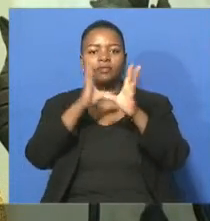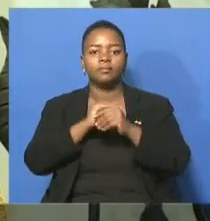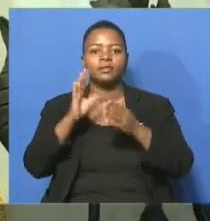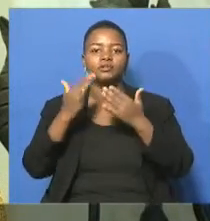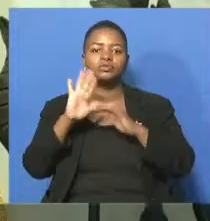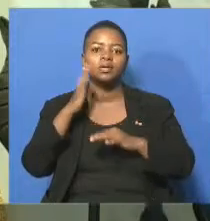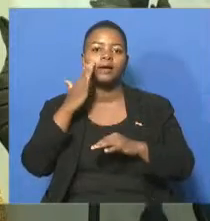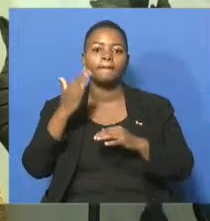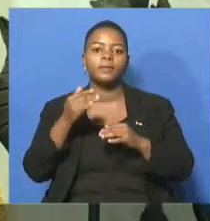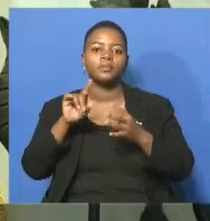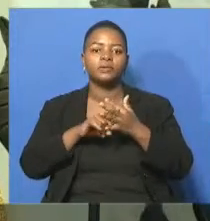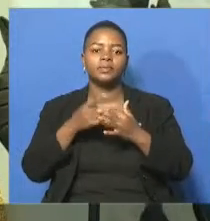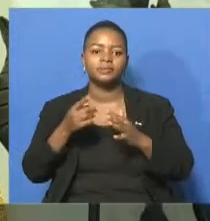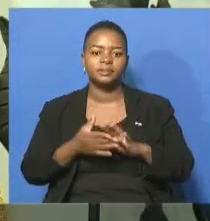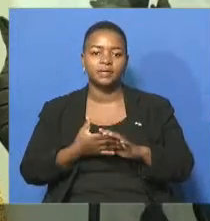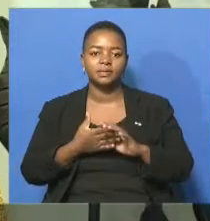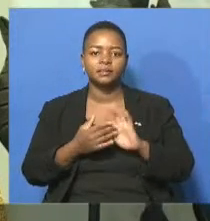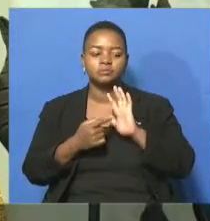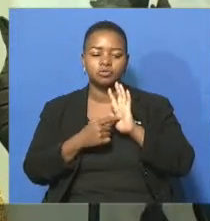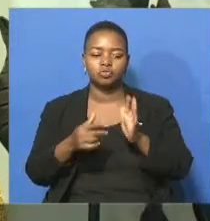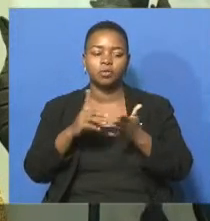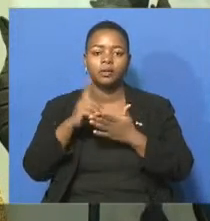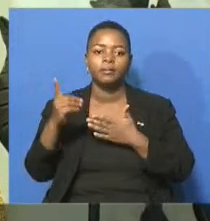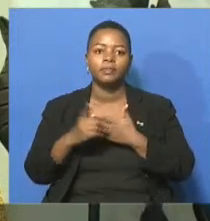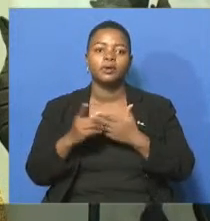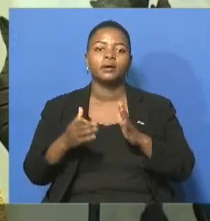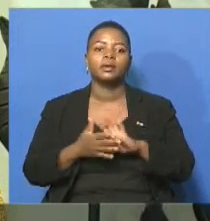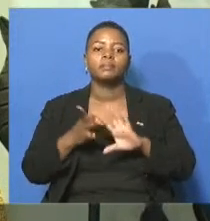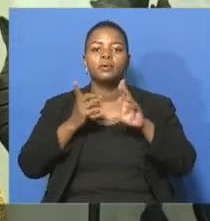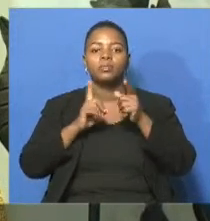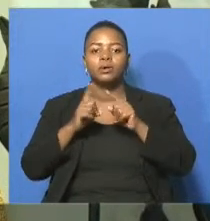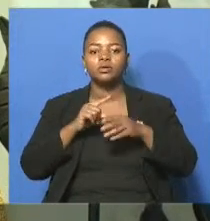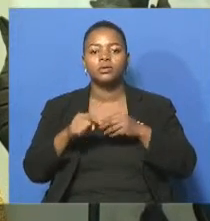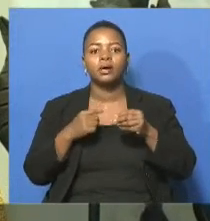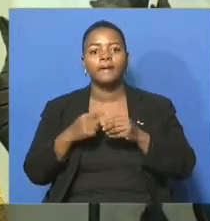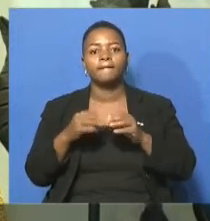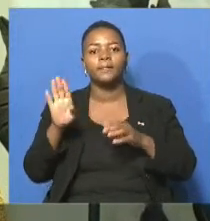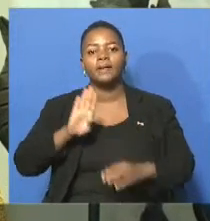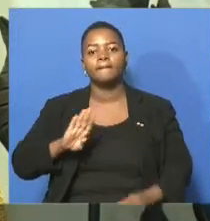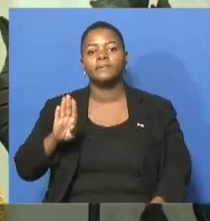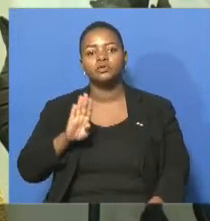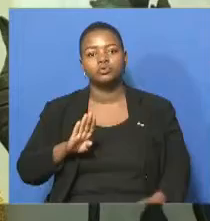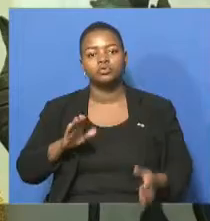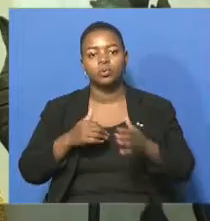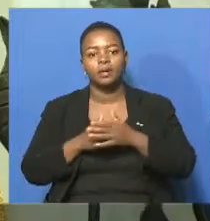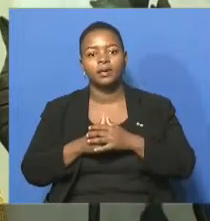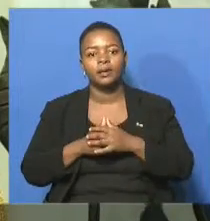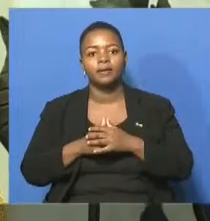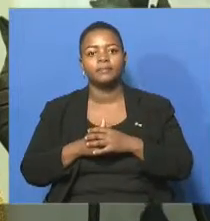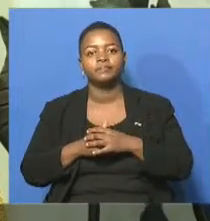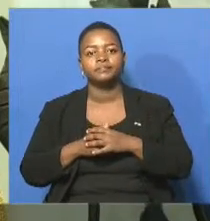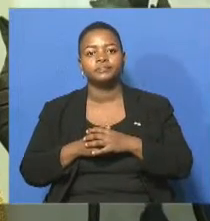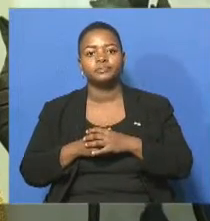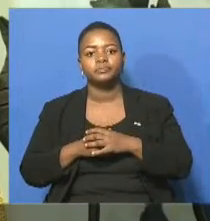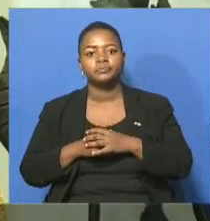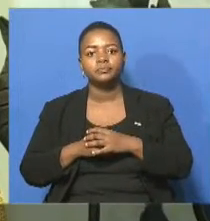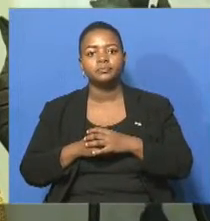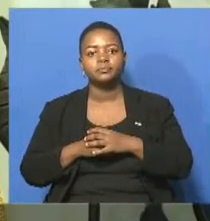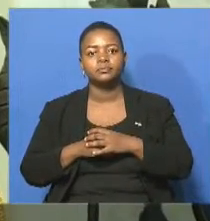the program kick-started, at the core of it, we're looking at Botswana Police as a